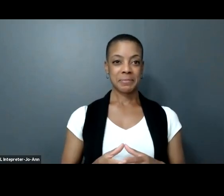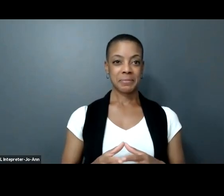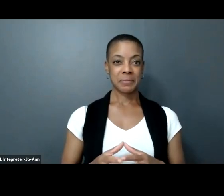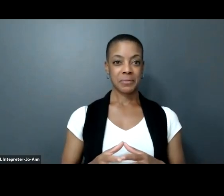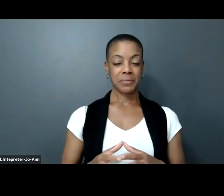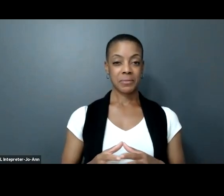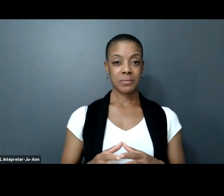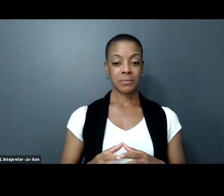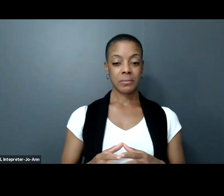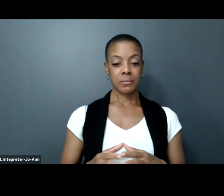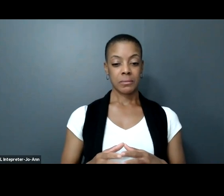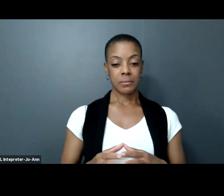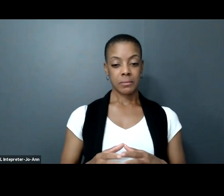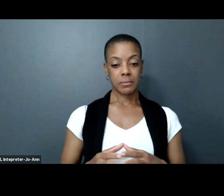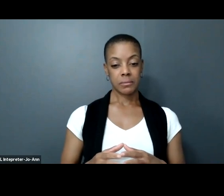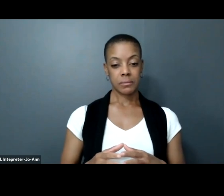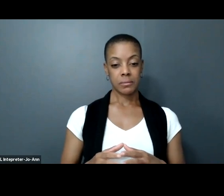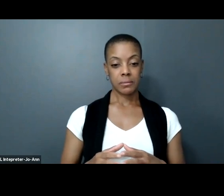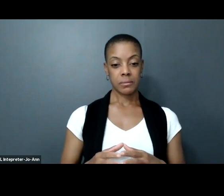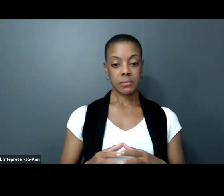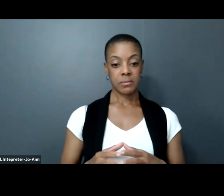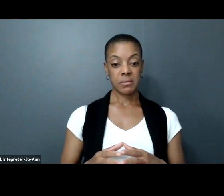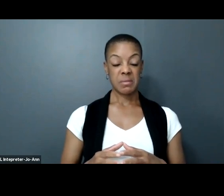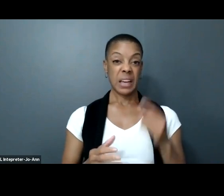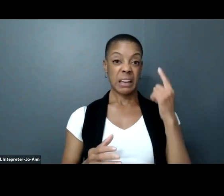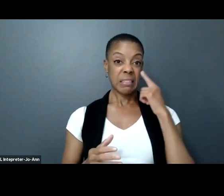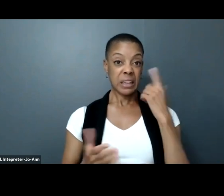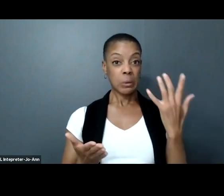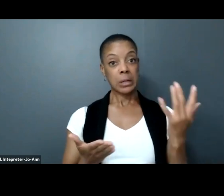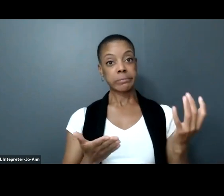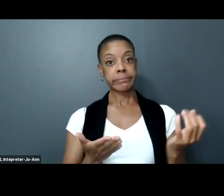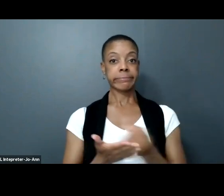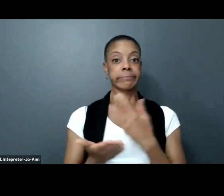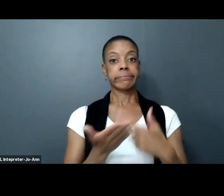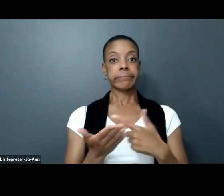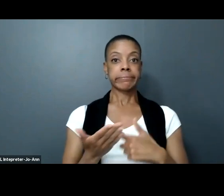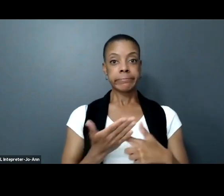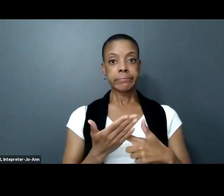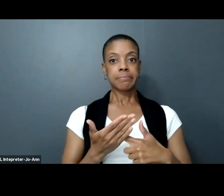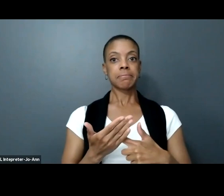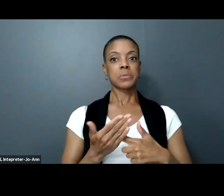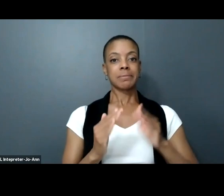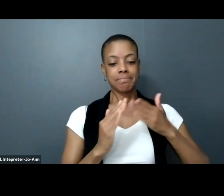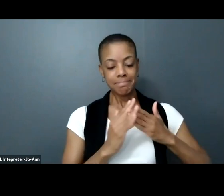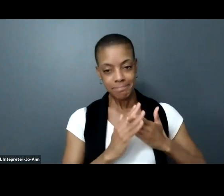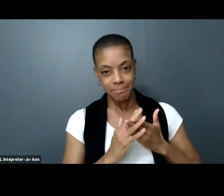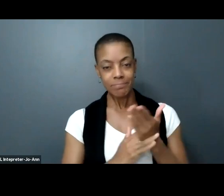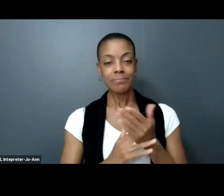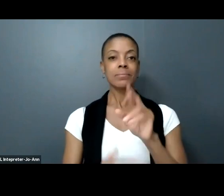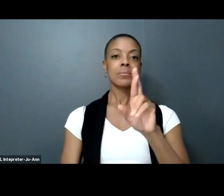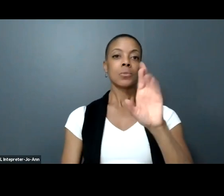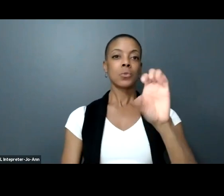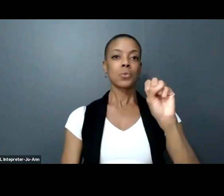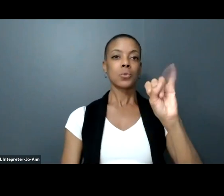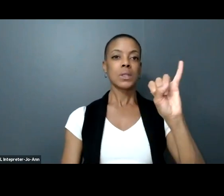I guess what they would like to talk about, of course, is resilience. And I do have a little bit of a presentation I'd like to